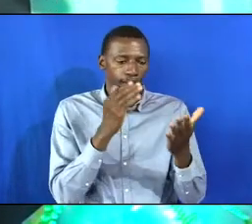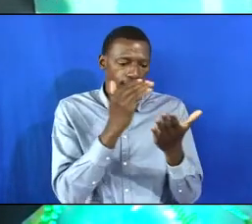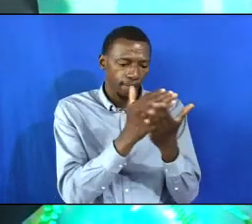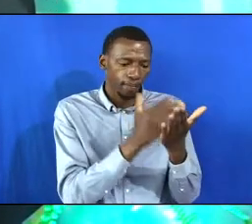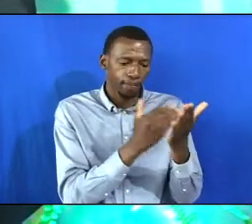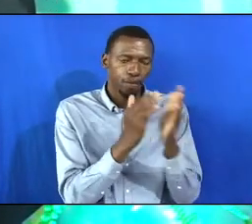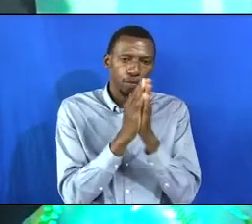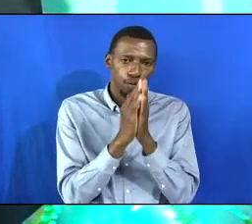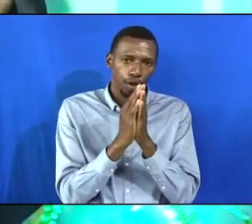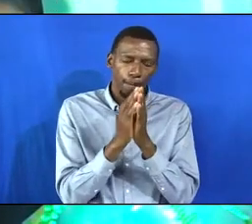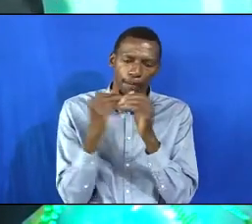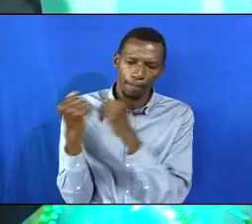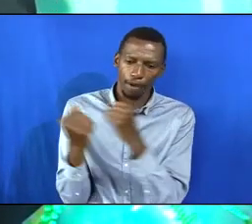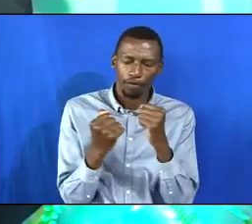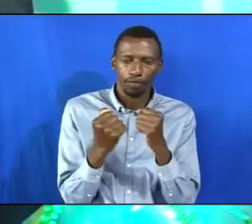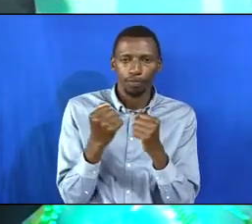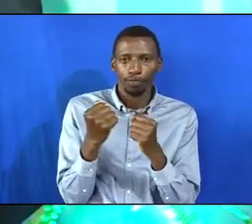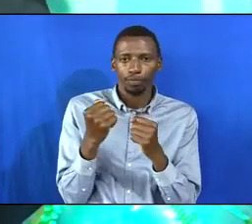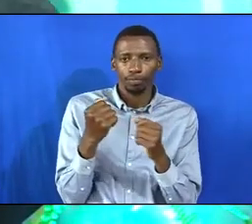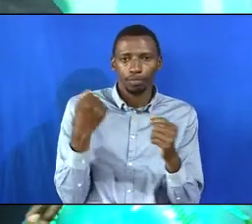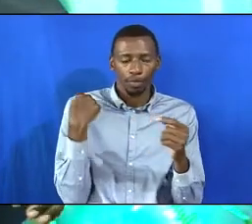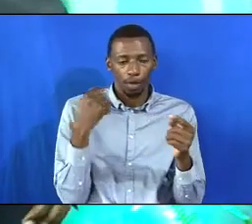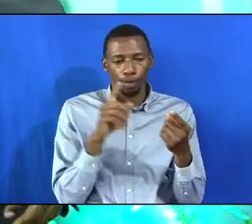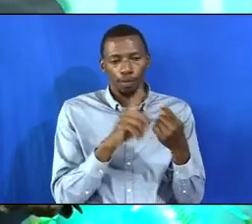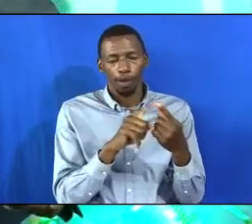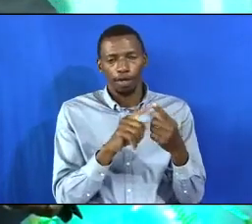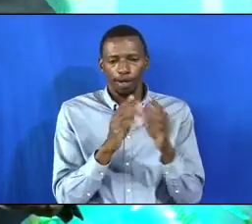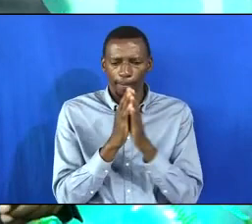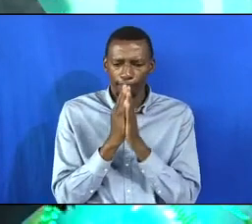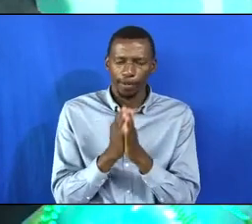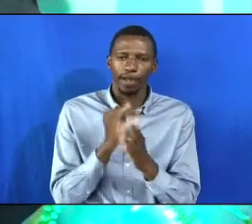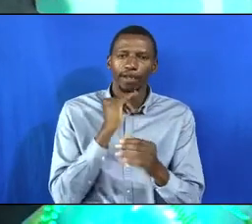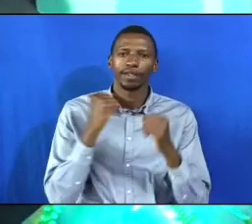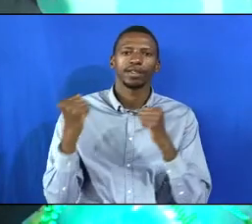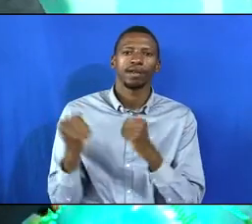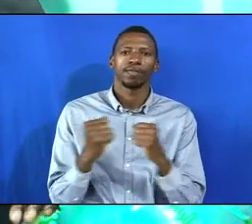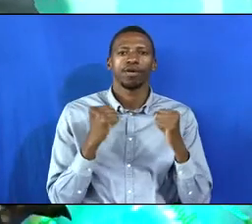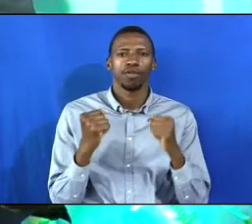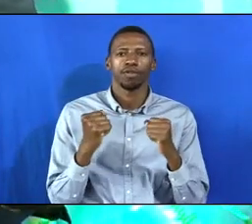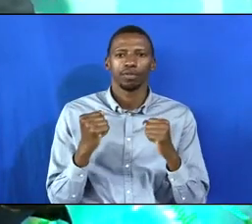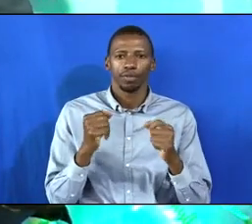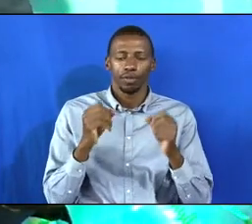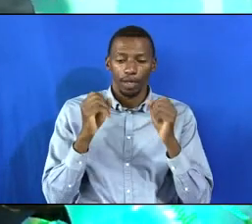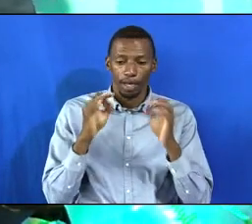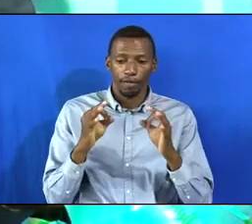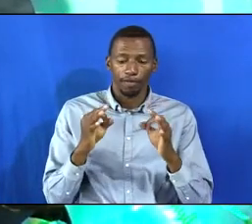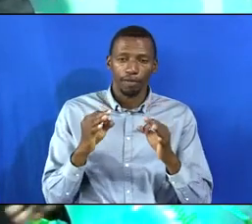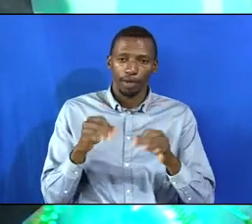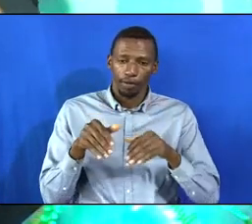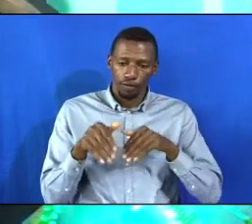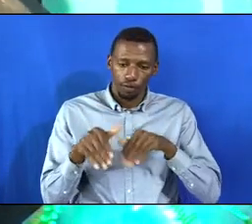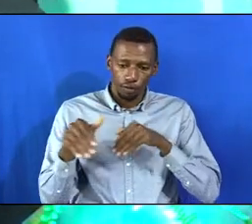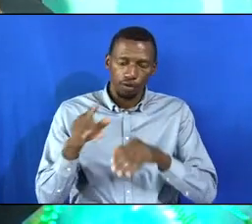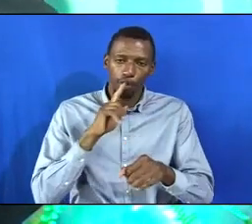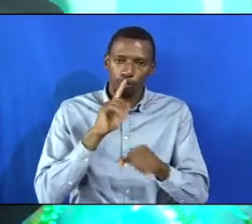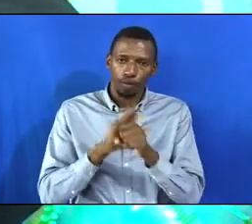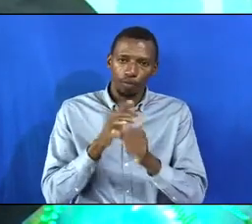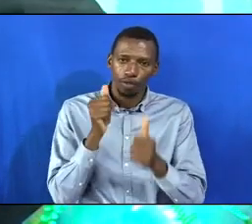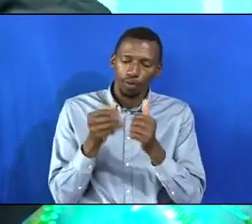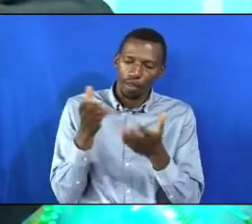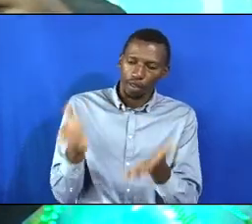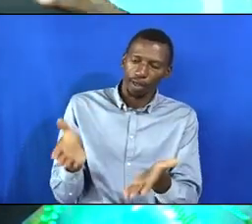One, prayer is a power if we stand by the promises that are recorded in the Bible.